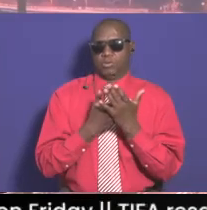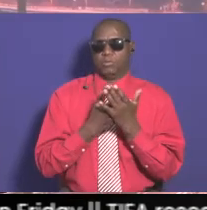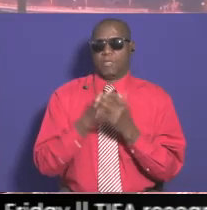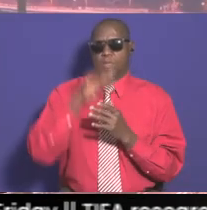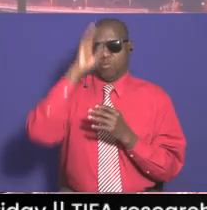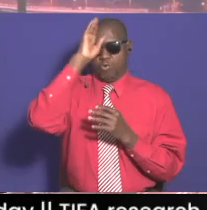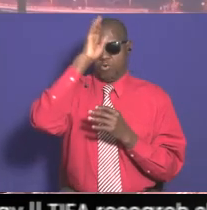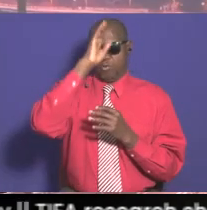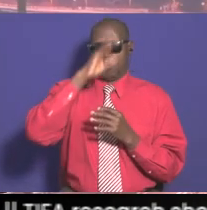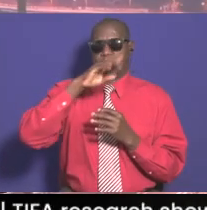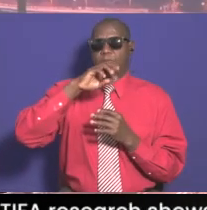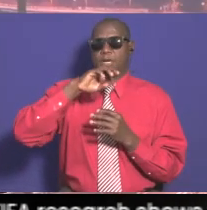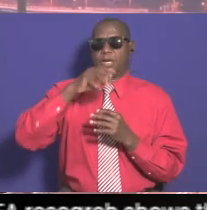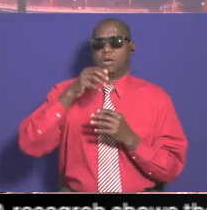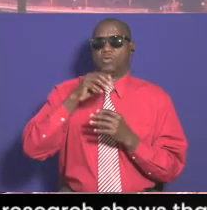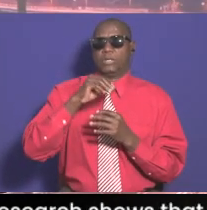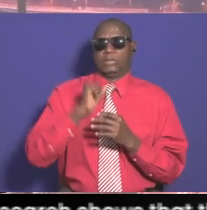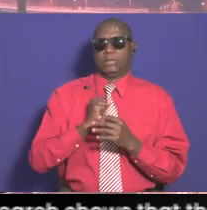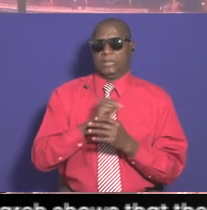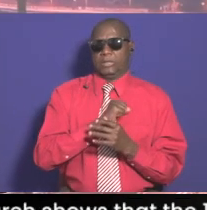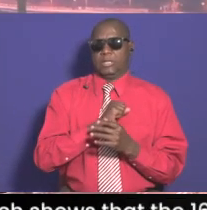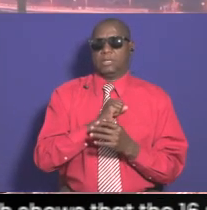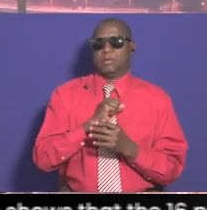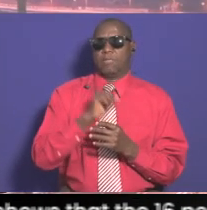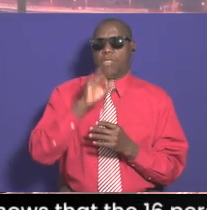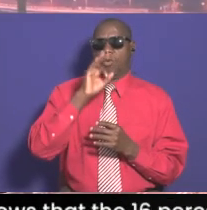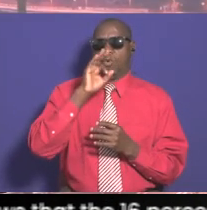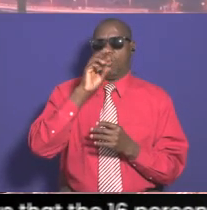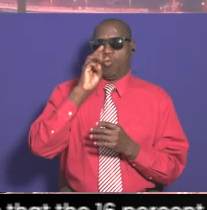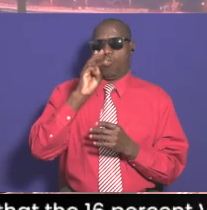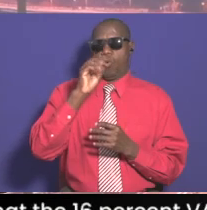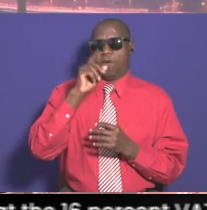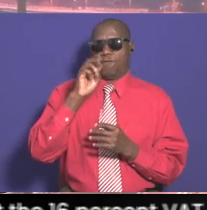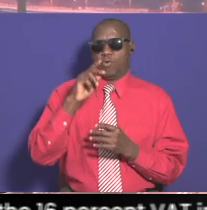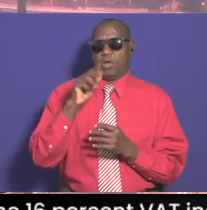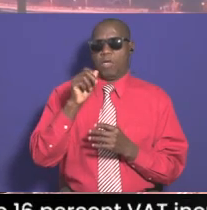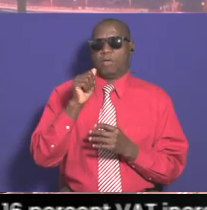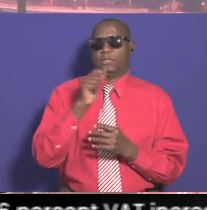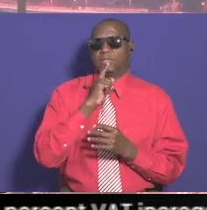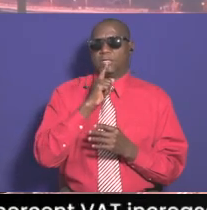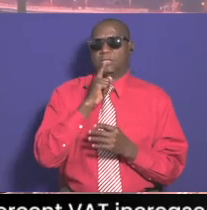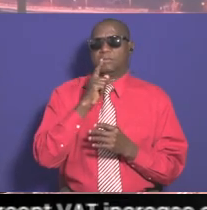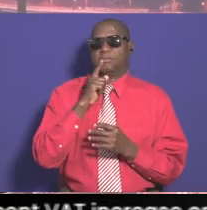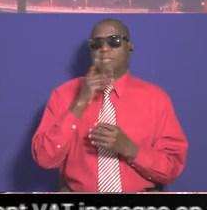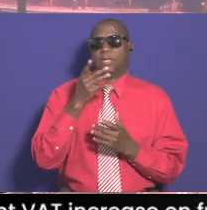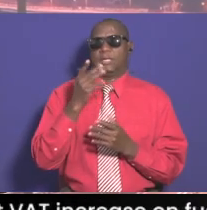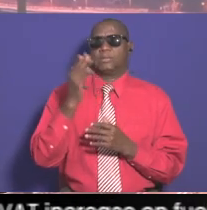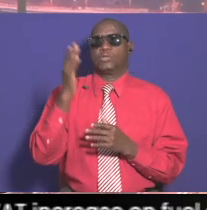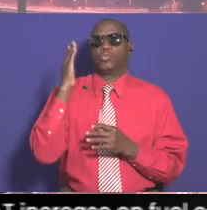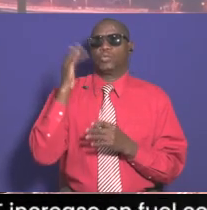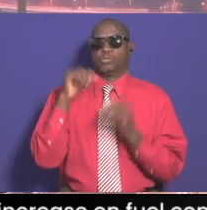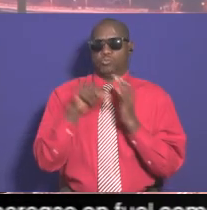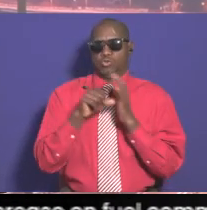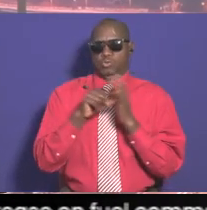Bungoma County Senator Wafula Wakoli has asked Interior CS Kindiki to address the insecurity issue, which has become a